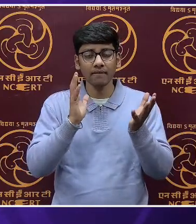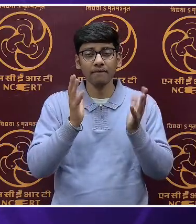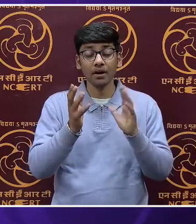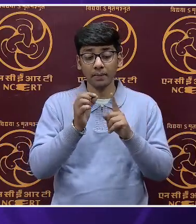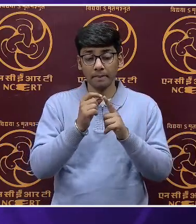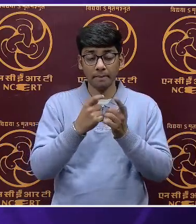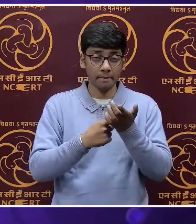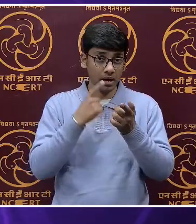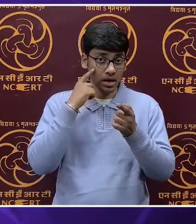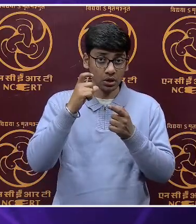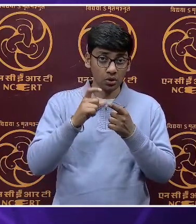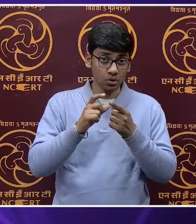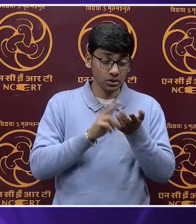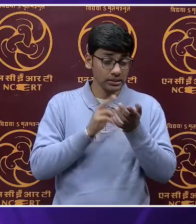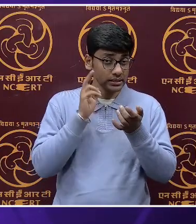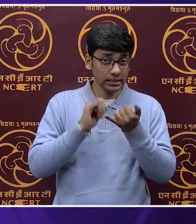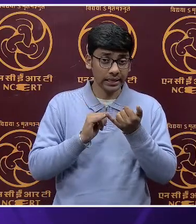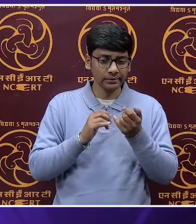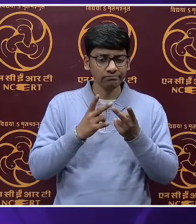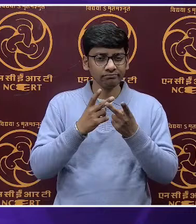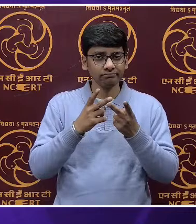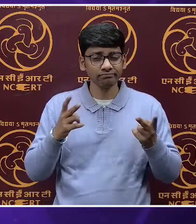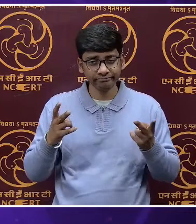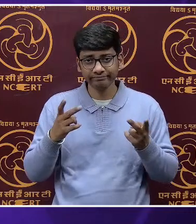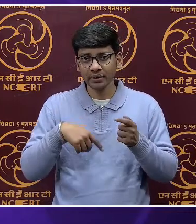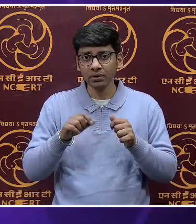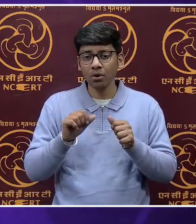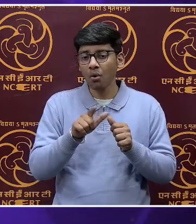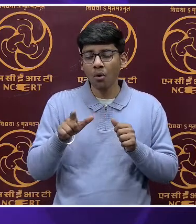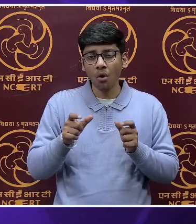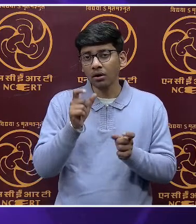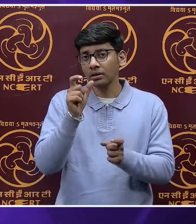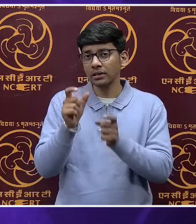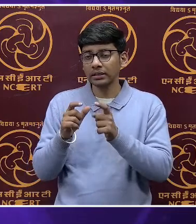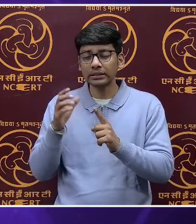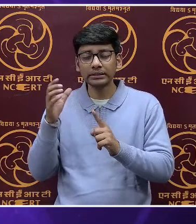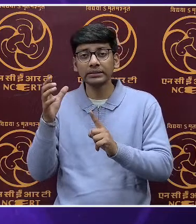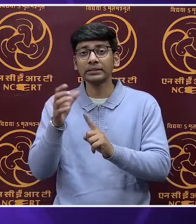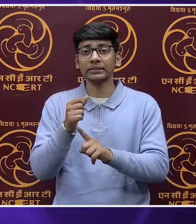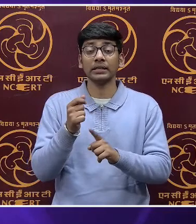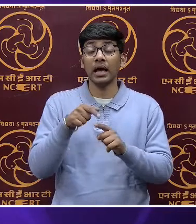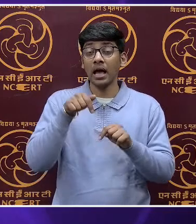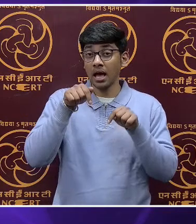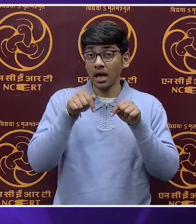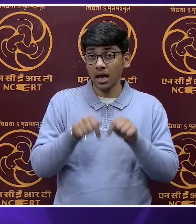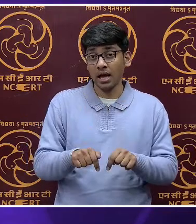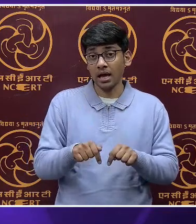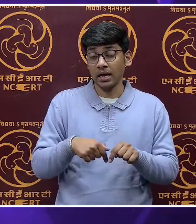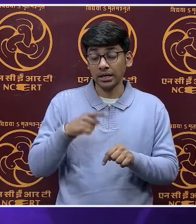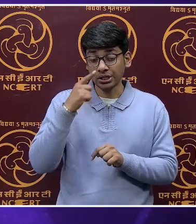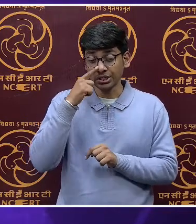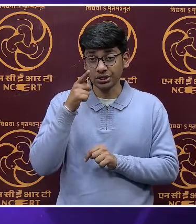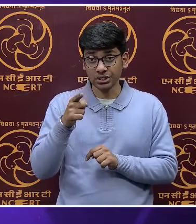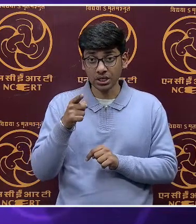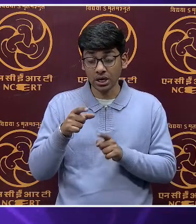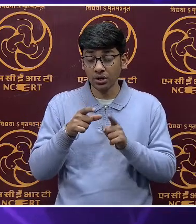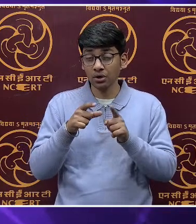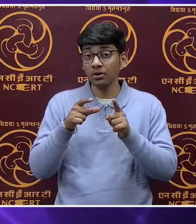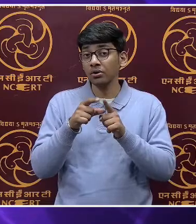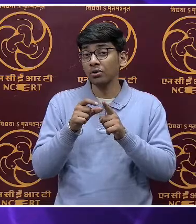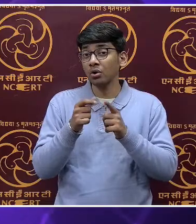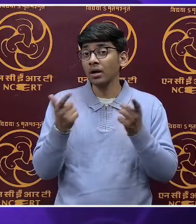works hard, she will get there and be like everyone who are achieving. And now she is performing